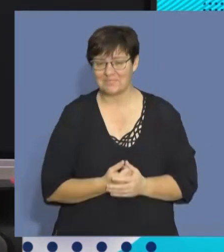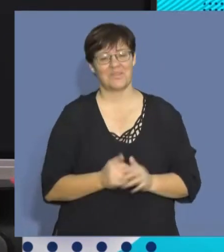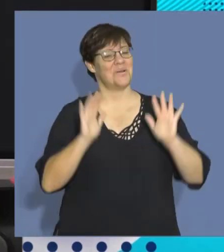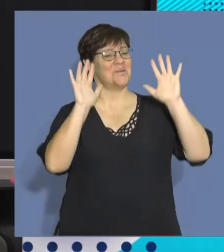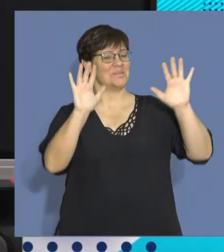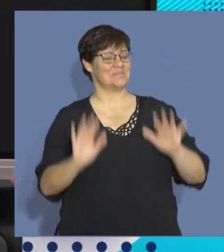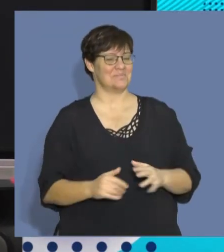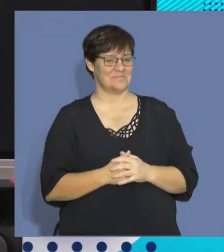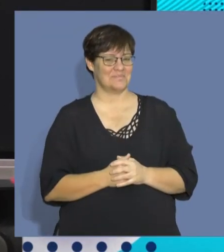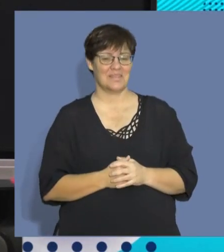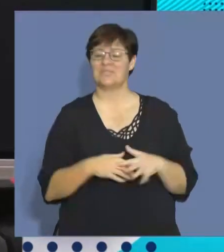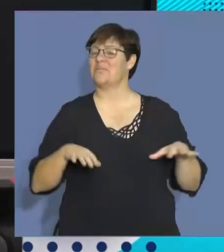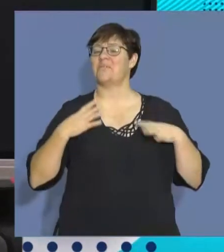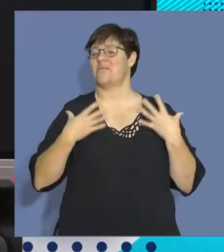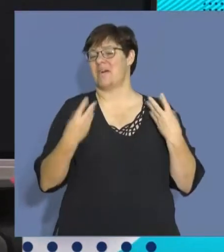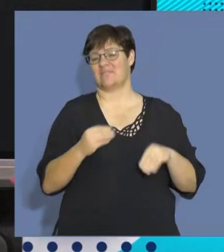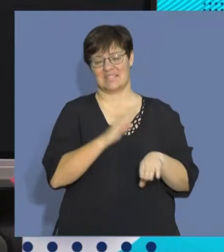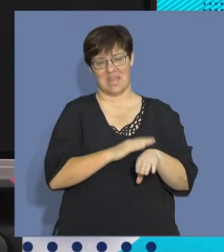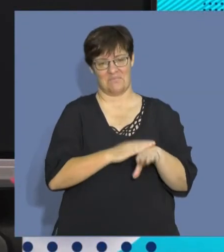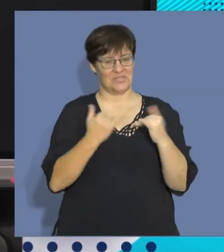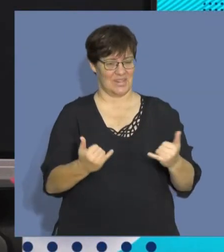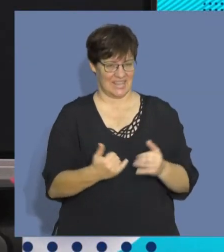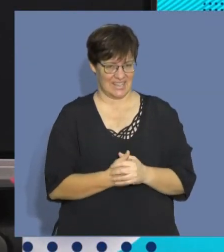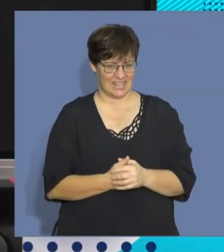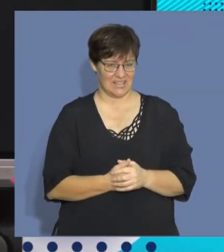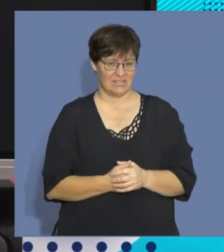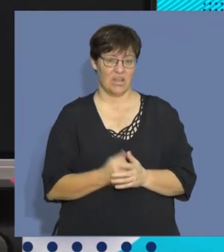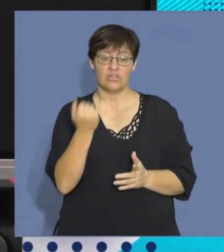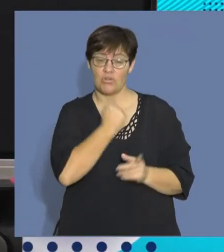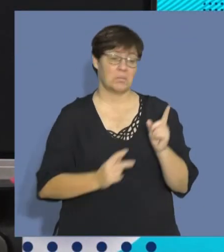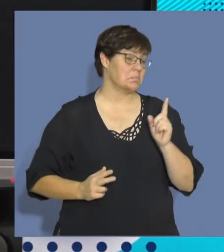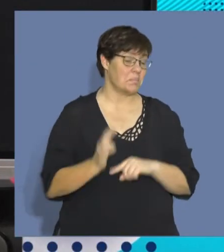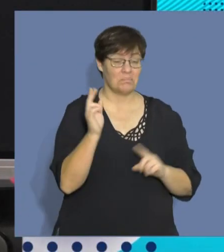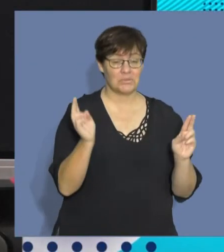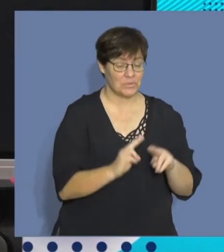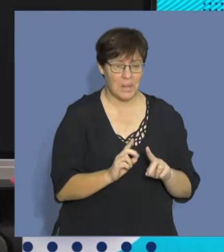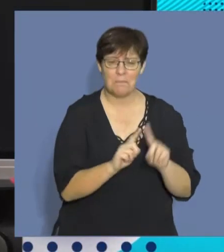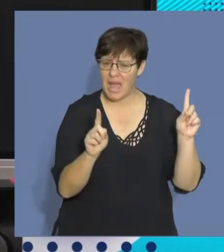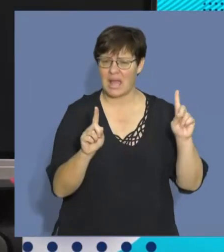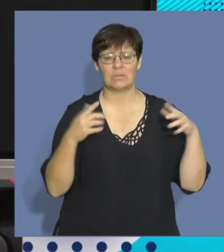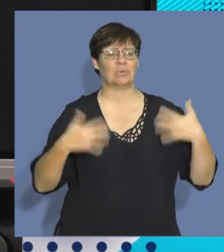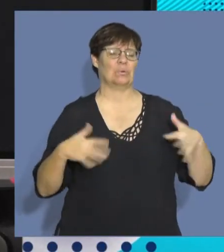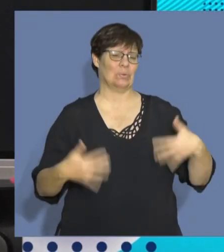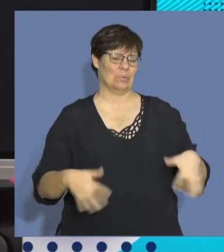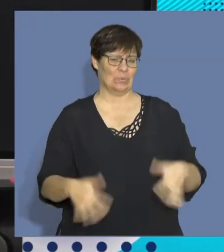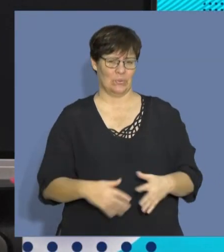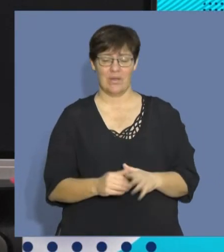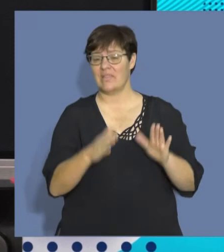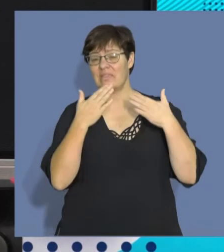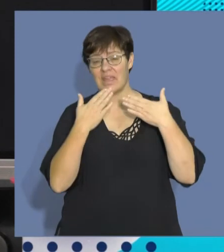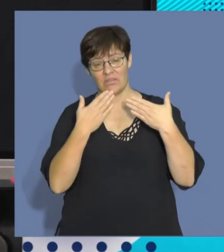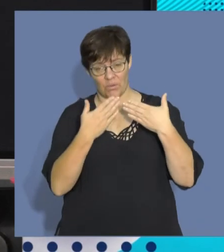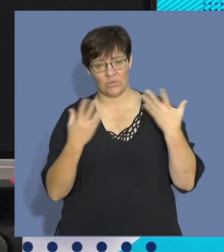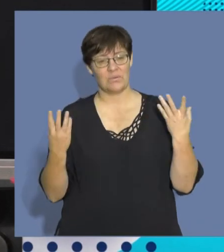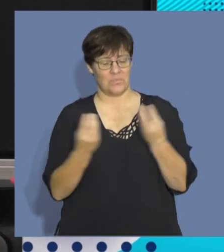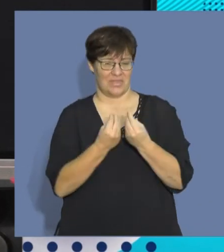parallelogram. Awesome. So that's all we have time for today. Sorry that I had to cut that short, but it's been great. Thank you so